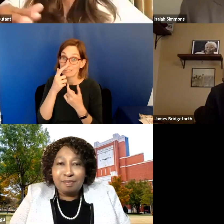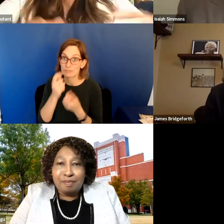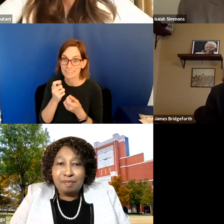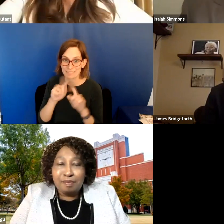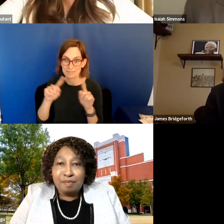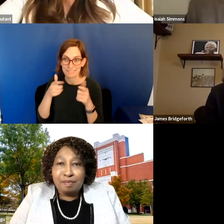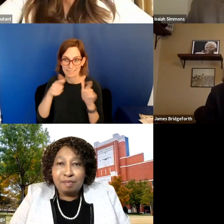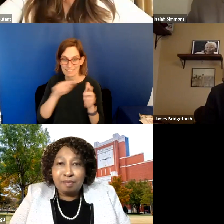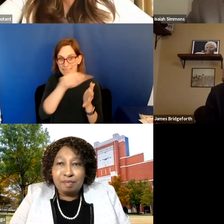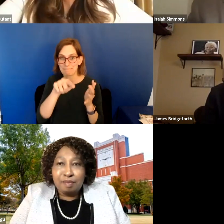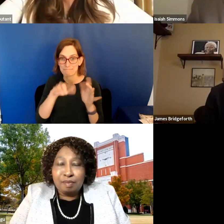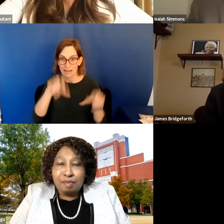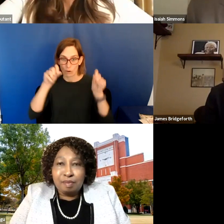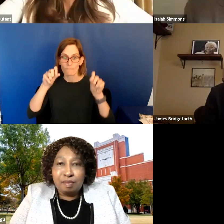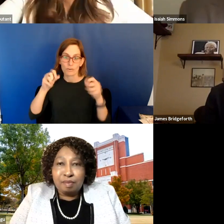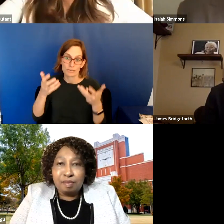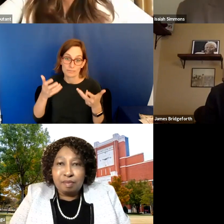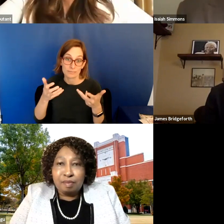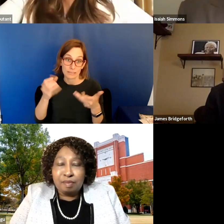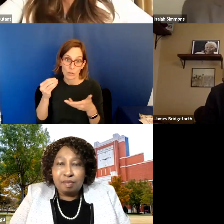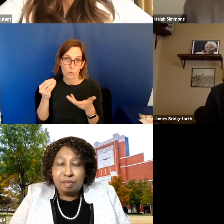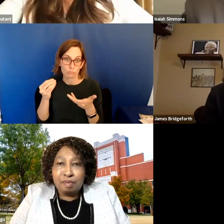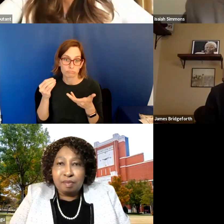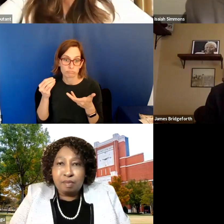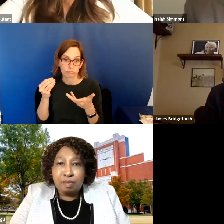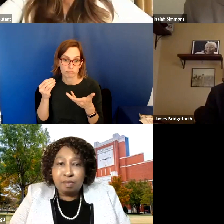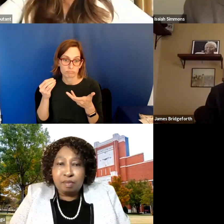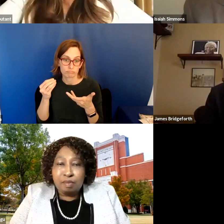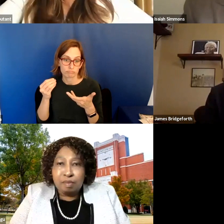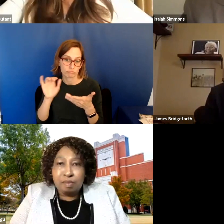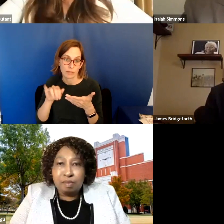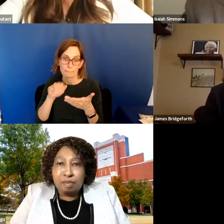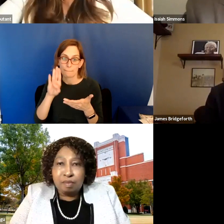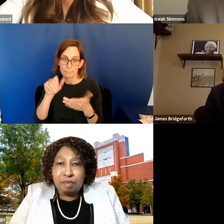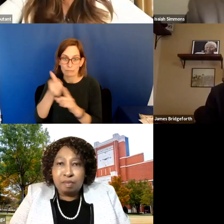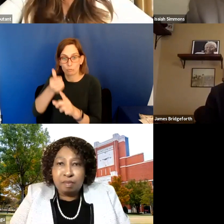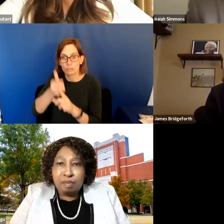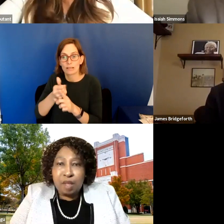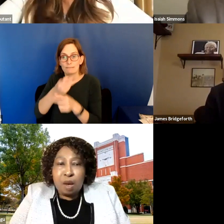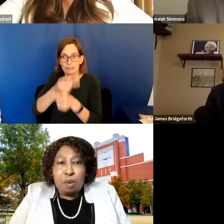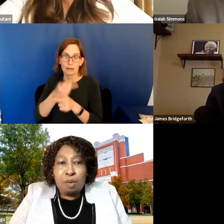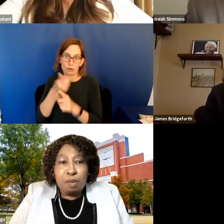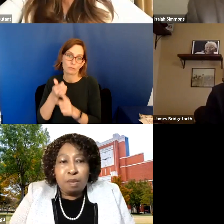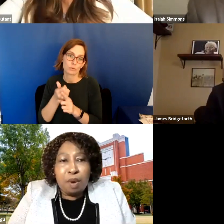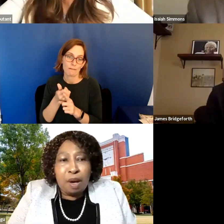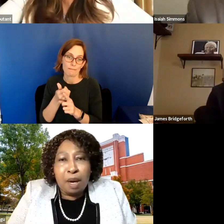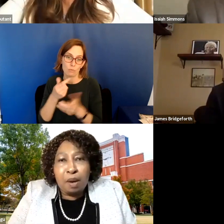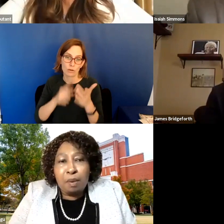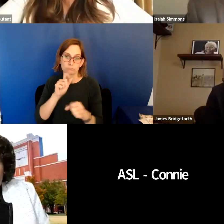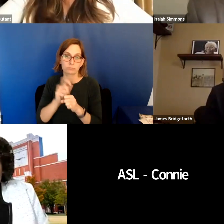our peers take over. So yeah, absolutely. Be authentic, be yourself, and take care of yourself.